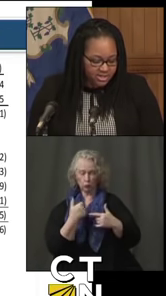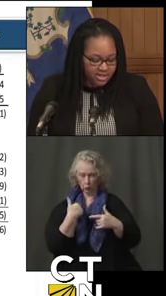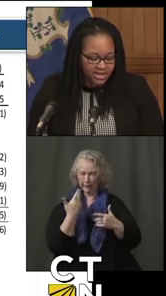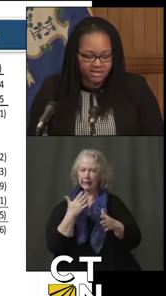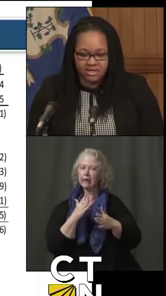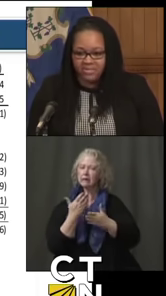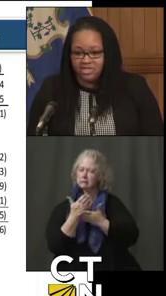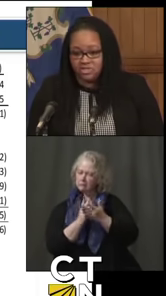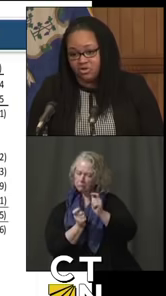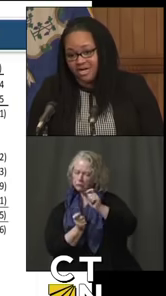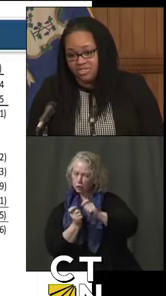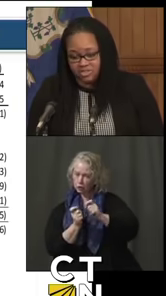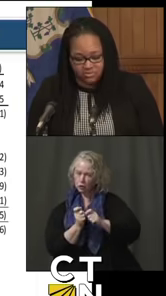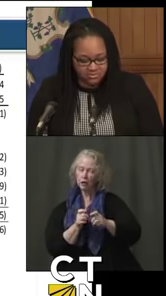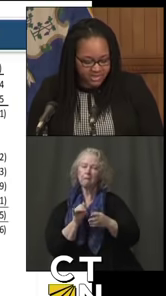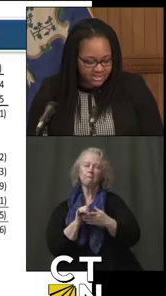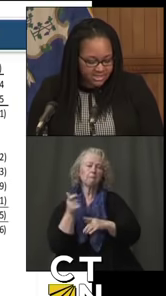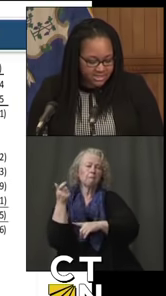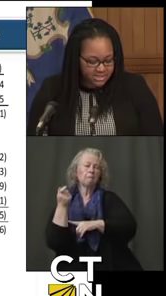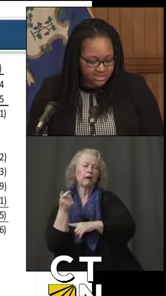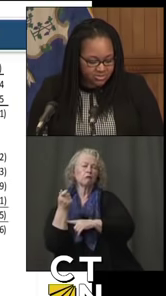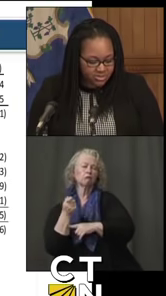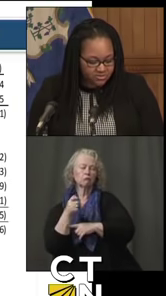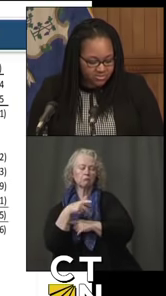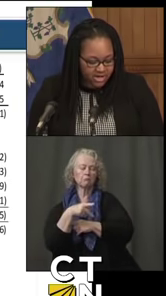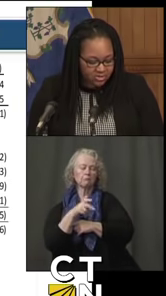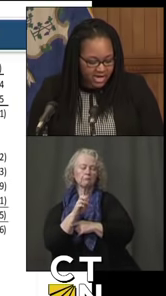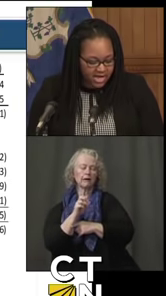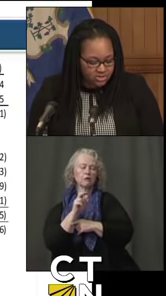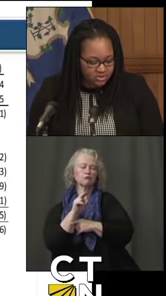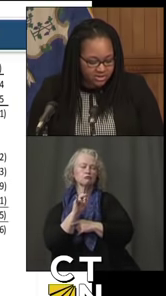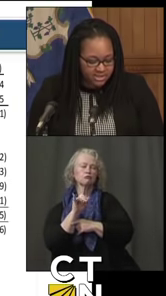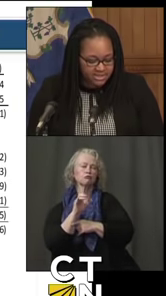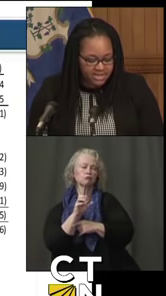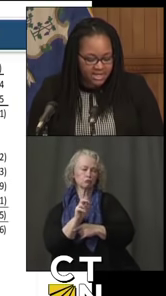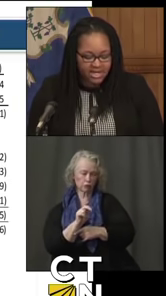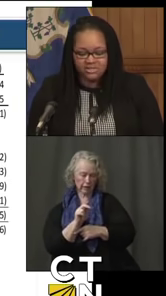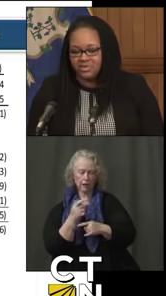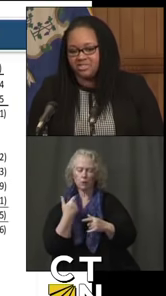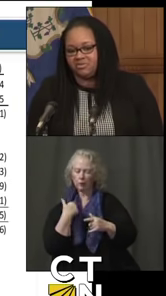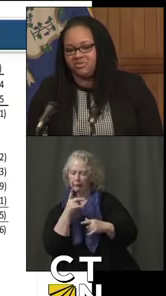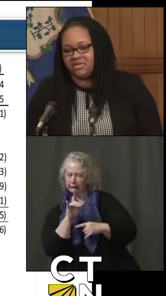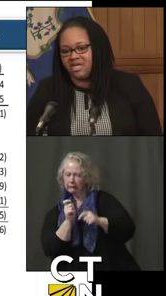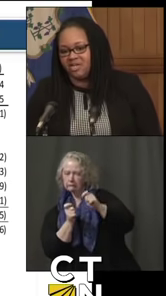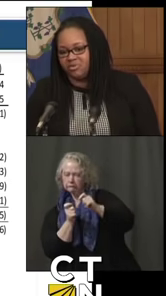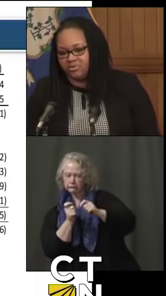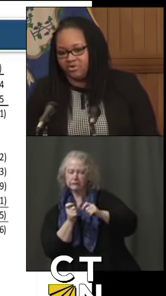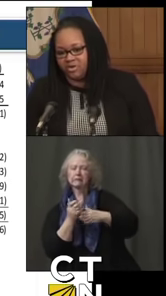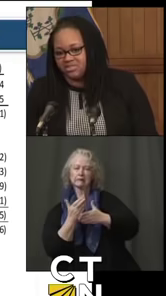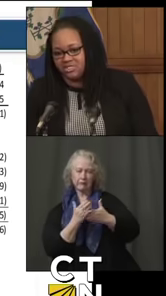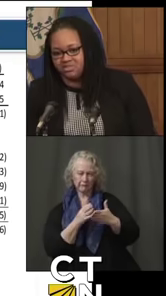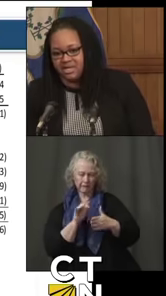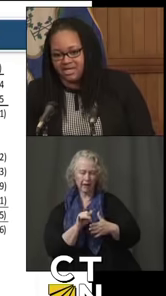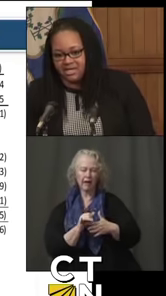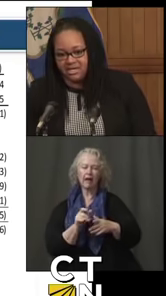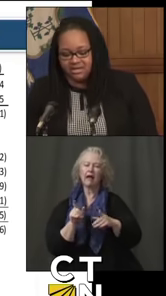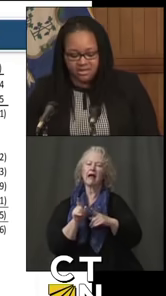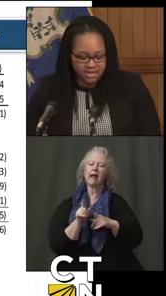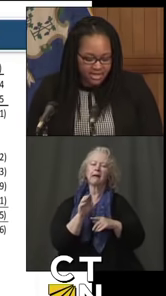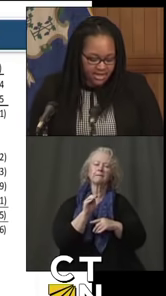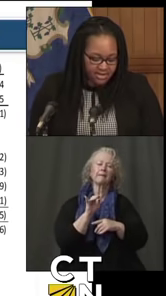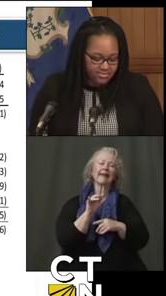budget. Pension costs, just to reflect the latest numbers from our actuaries, as well as some of our entitlement programs, such as